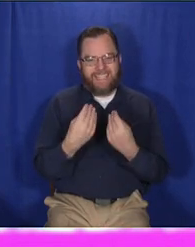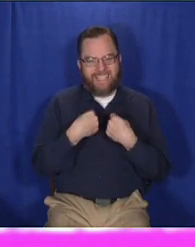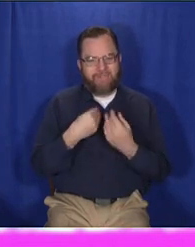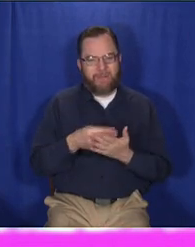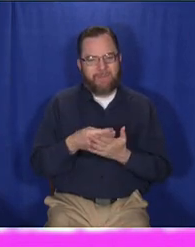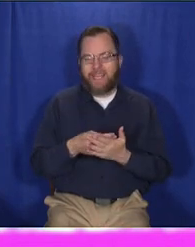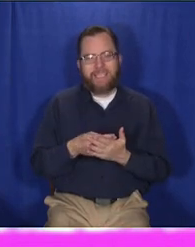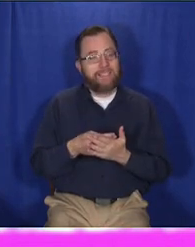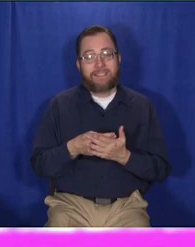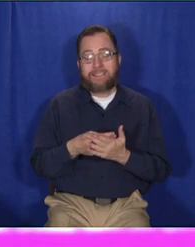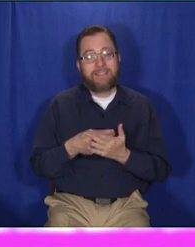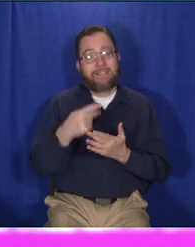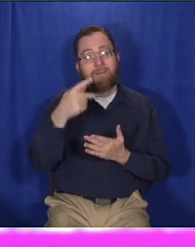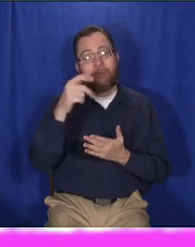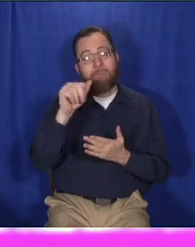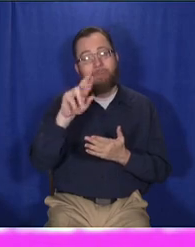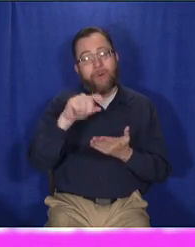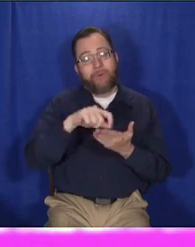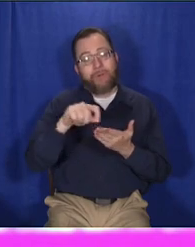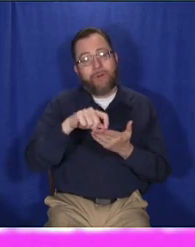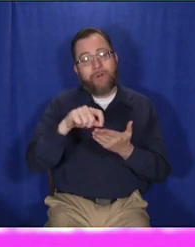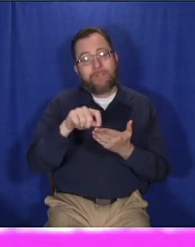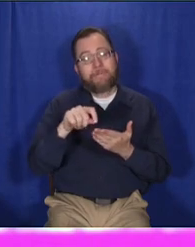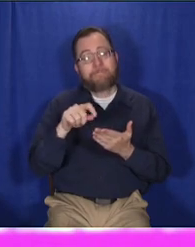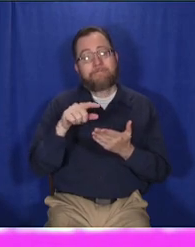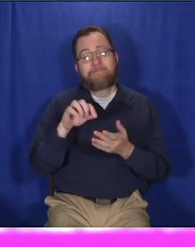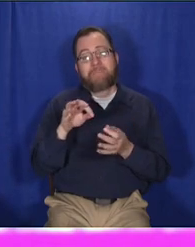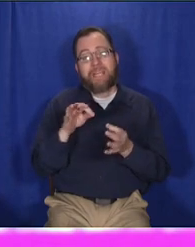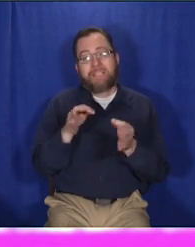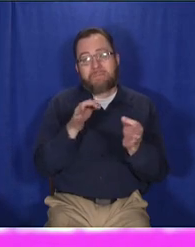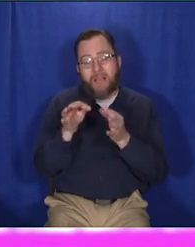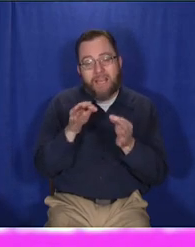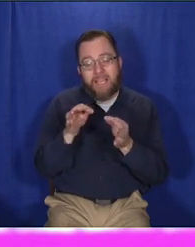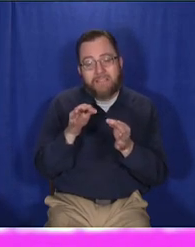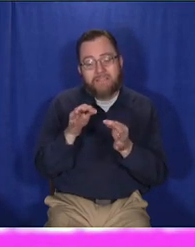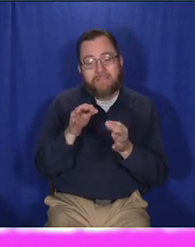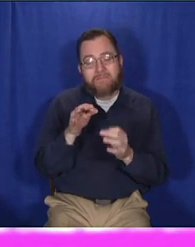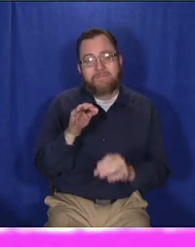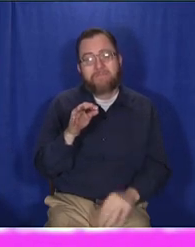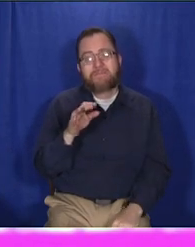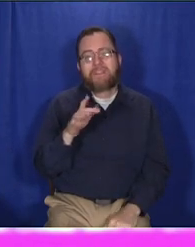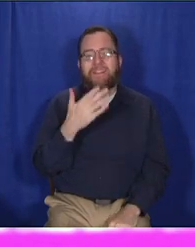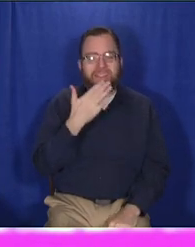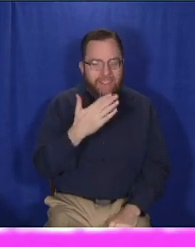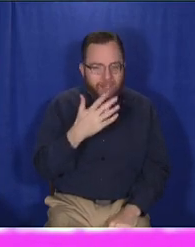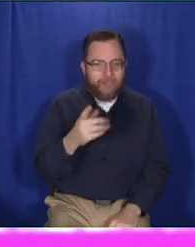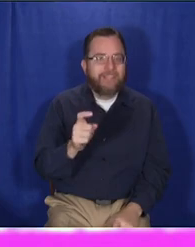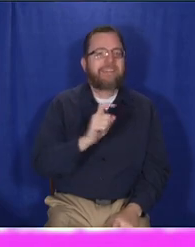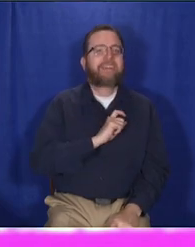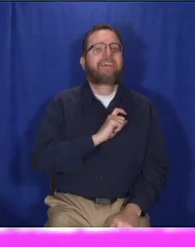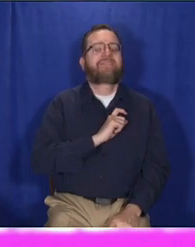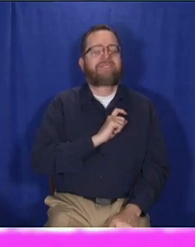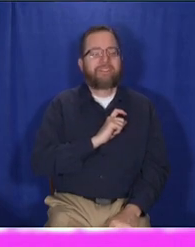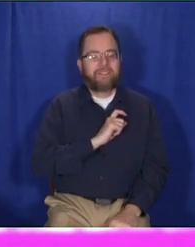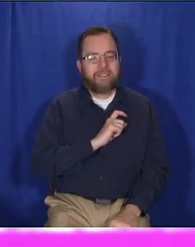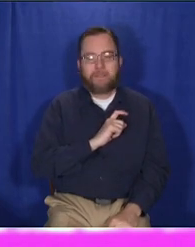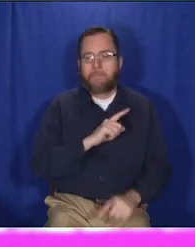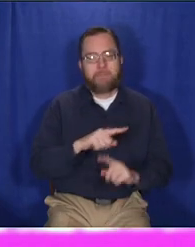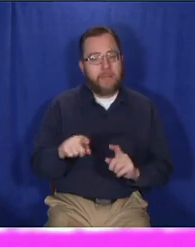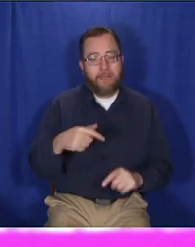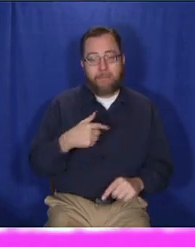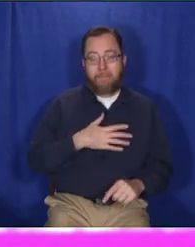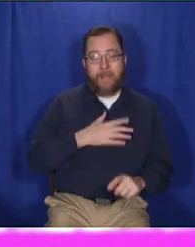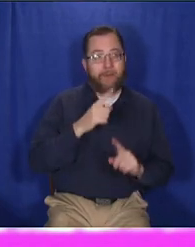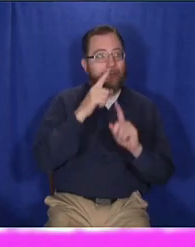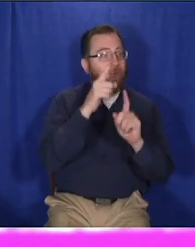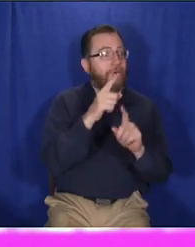section where he's thanking them for their support, he keeps interrupting them with disclaimers. In verse 16, not that I seek the gift.